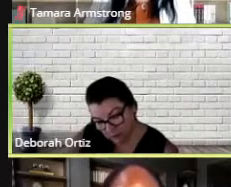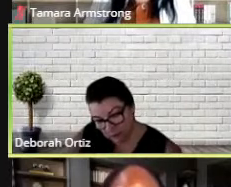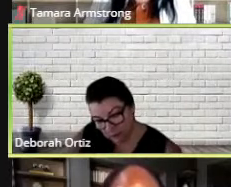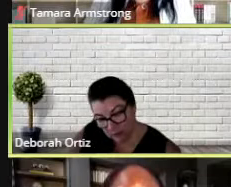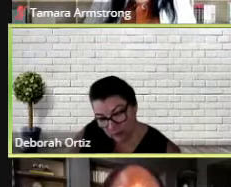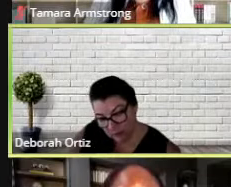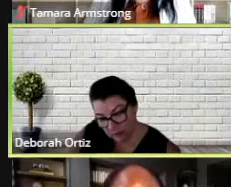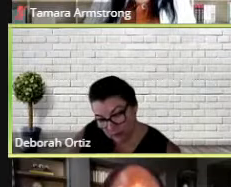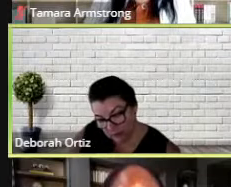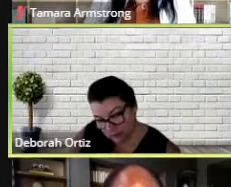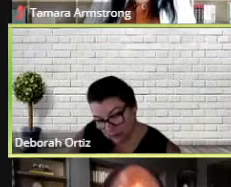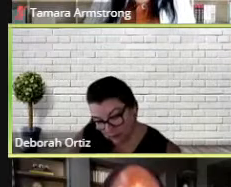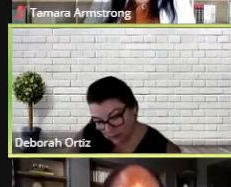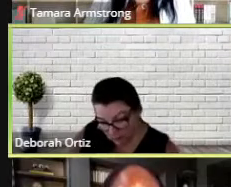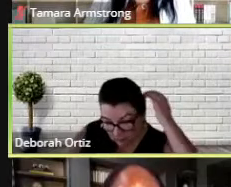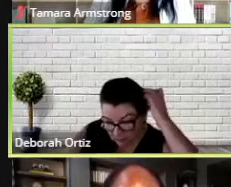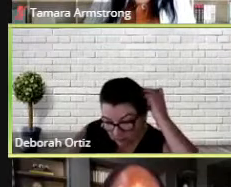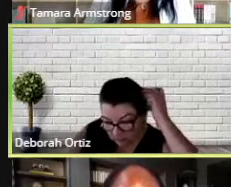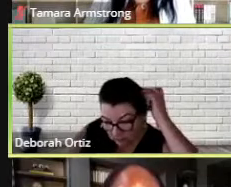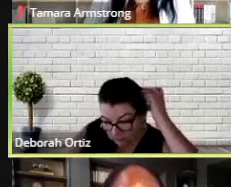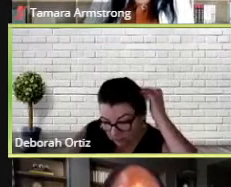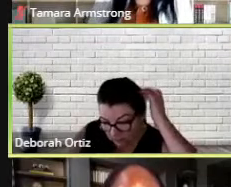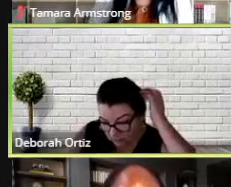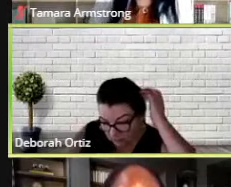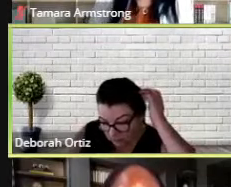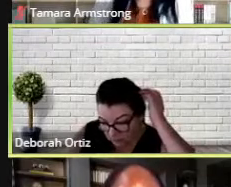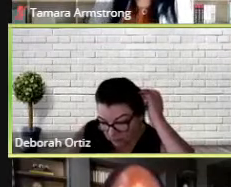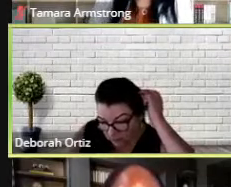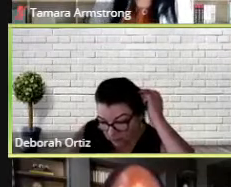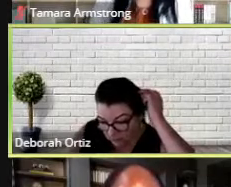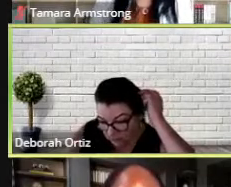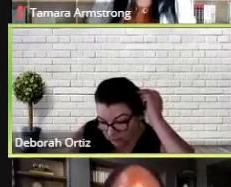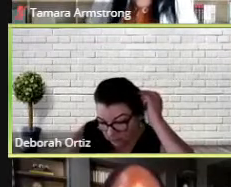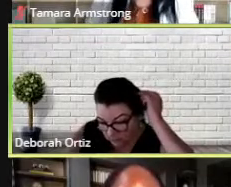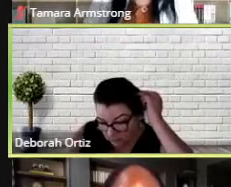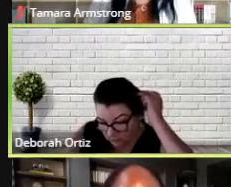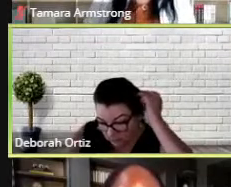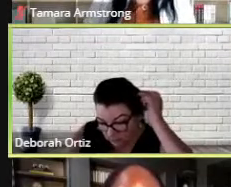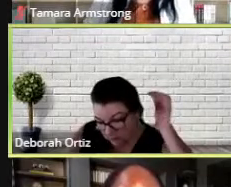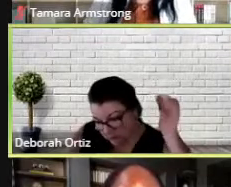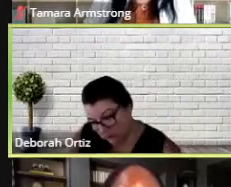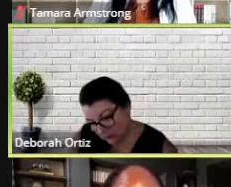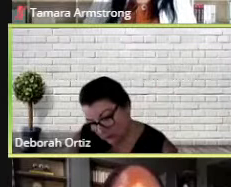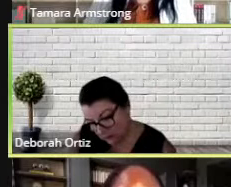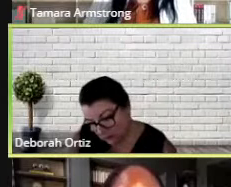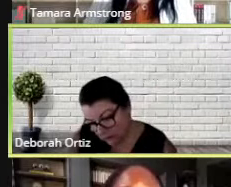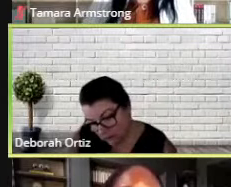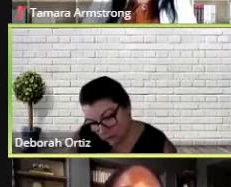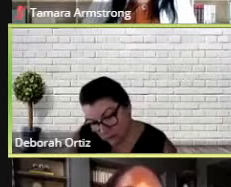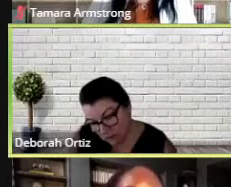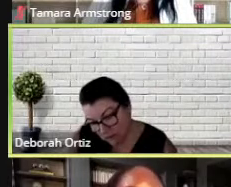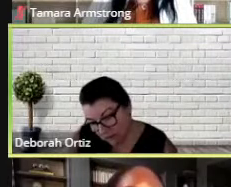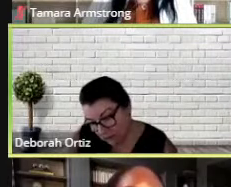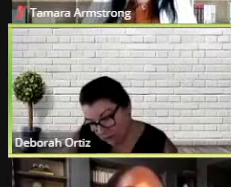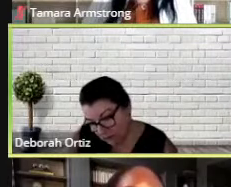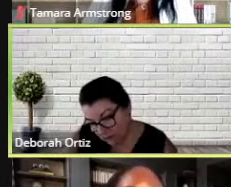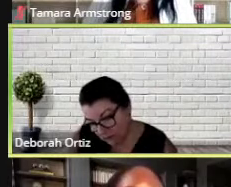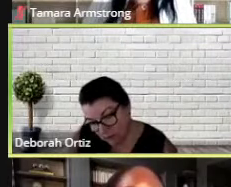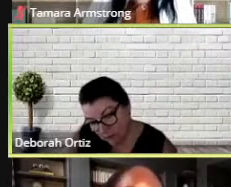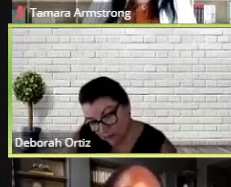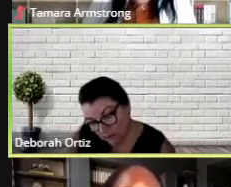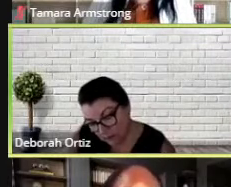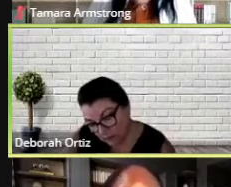having unvaccinated people on your campus. The mRNA technology floods the body with the spike protein, and